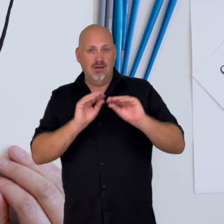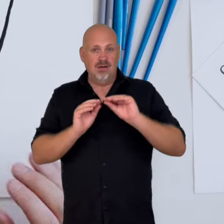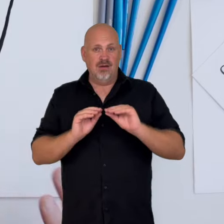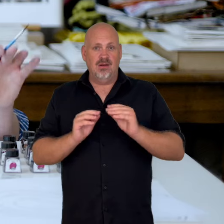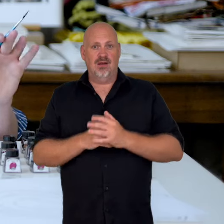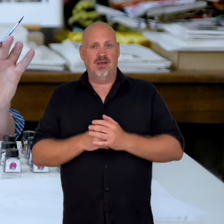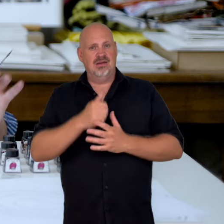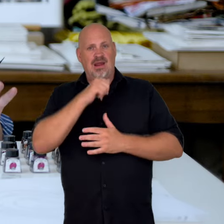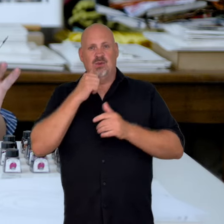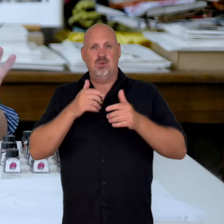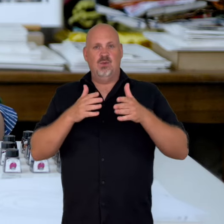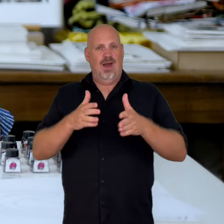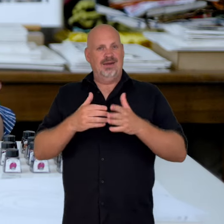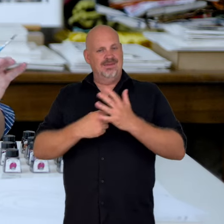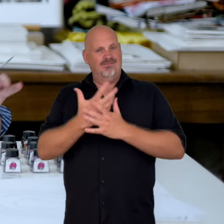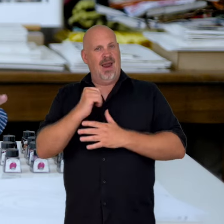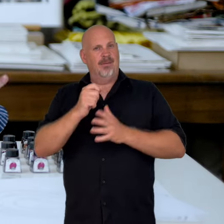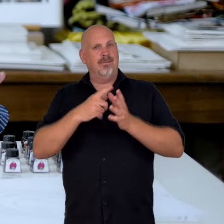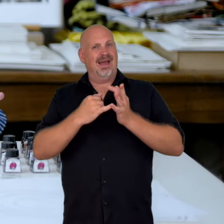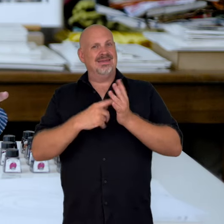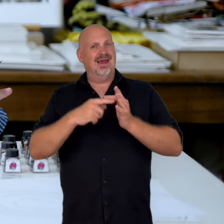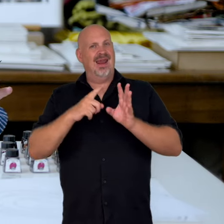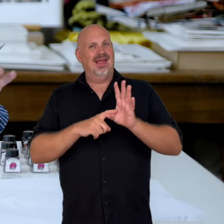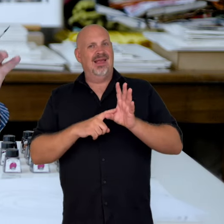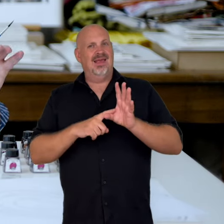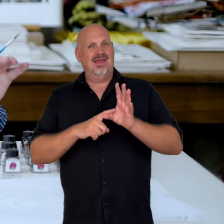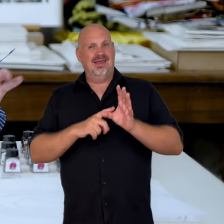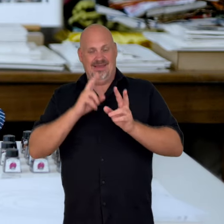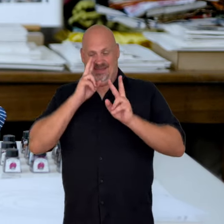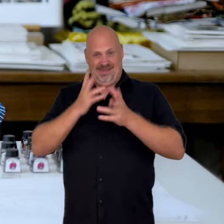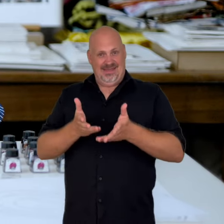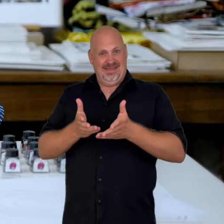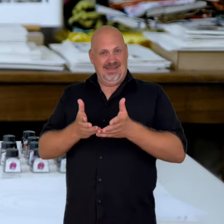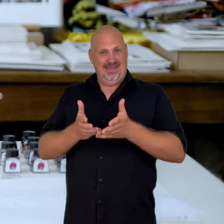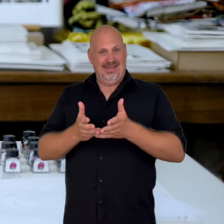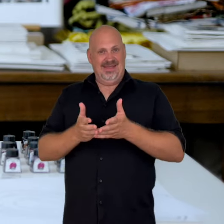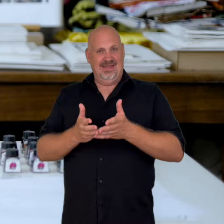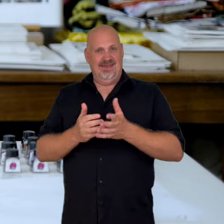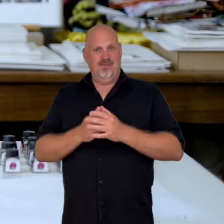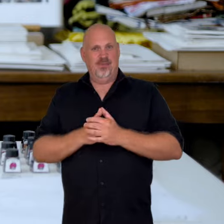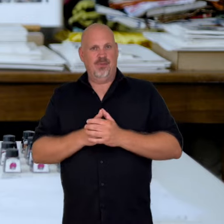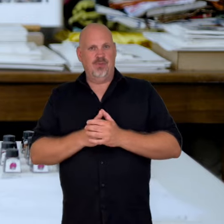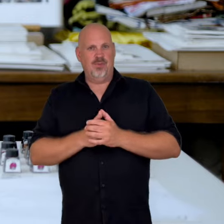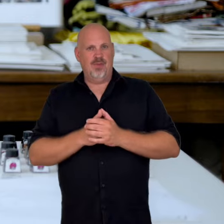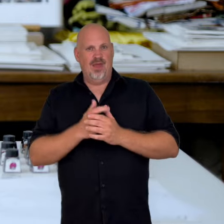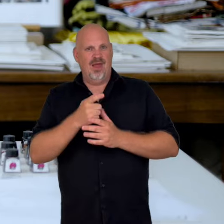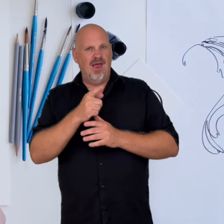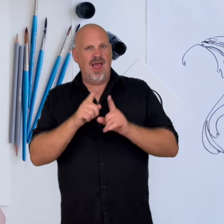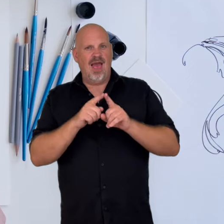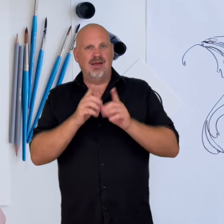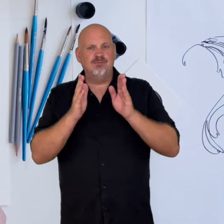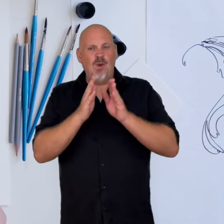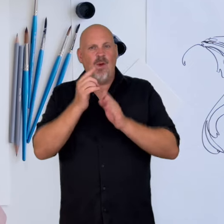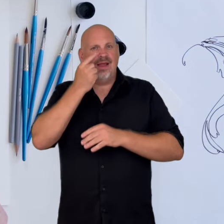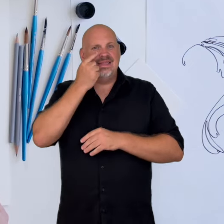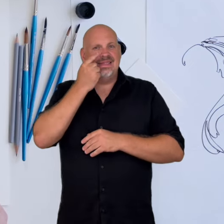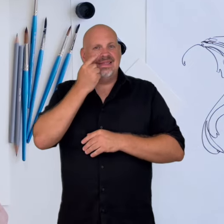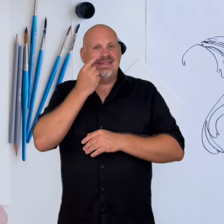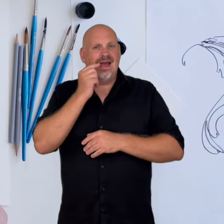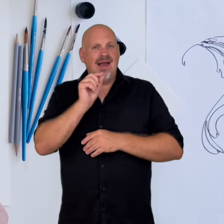A nice way to feel about looking at that now is wondering what you'd like to do with it. You can put other